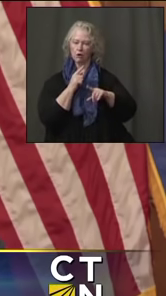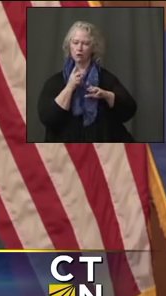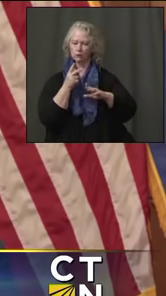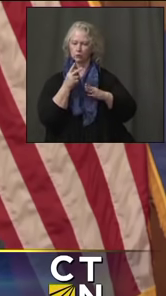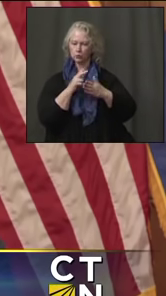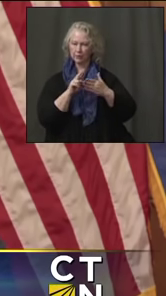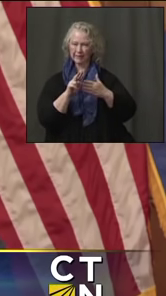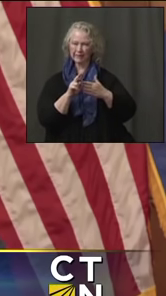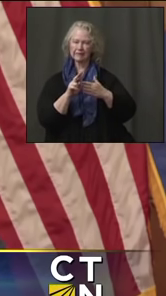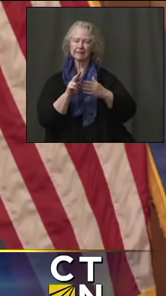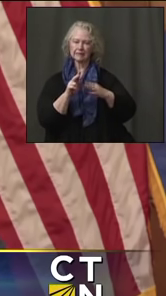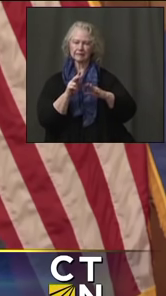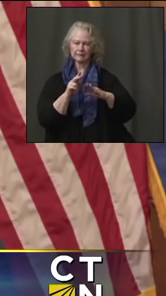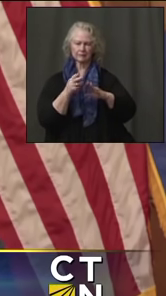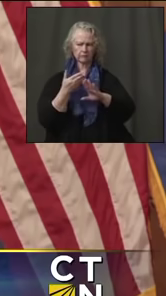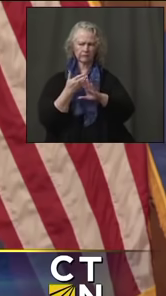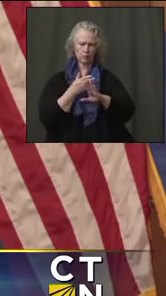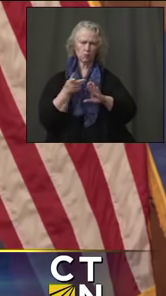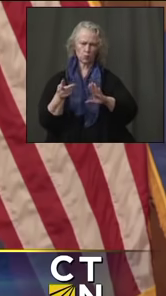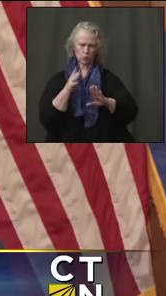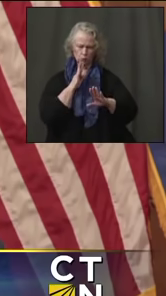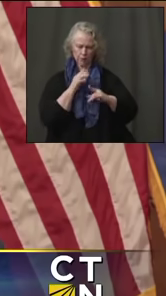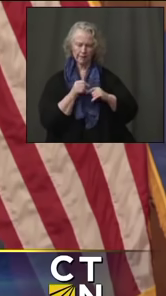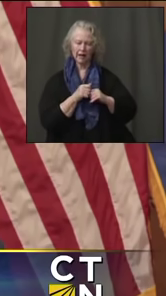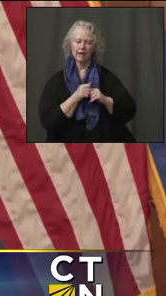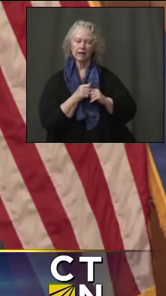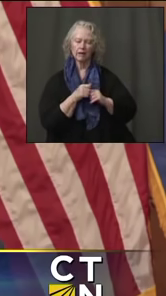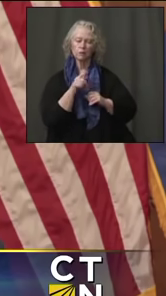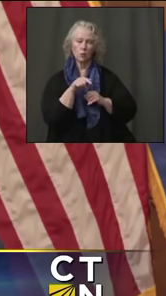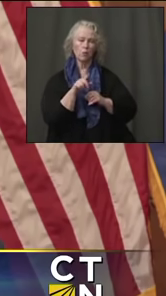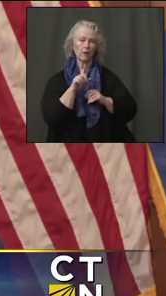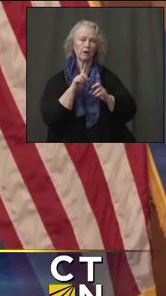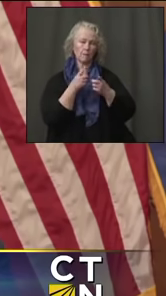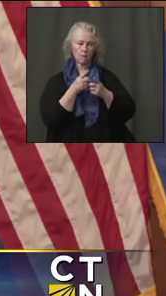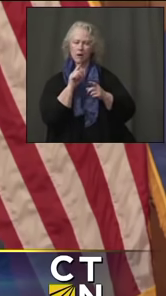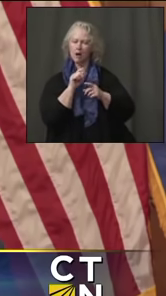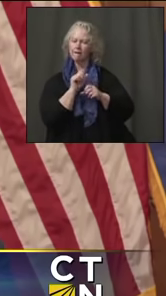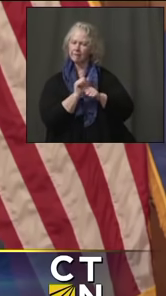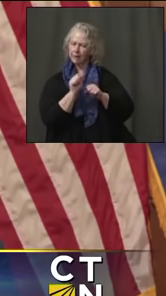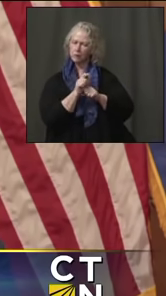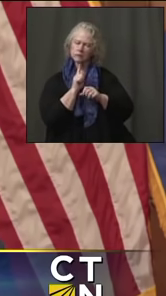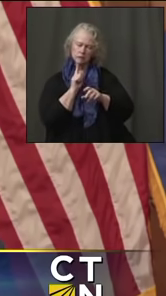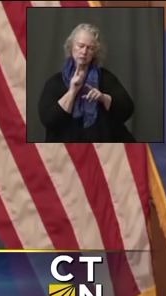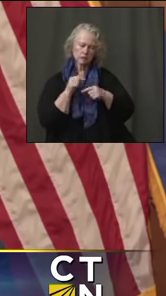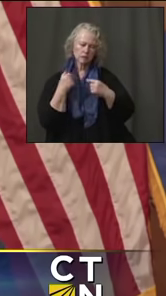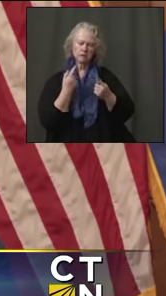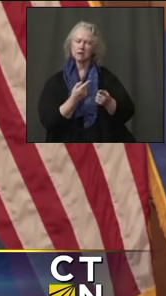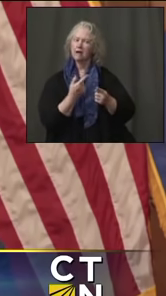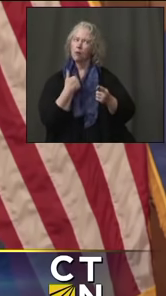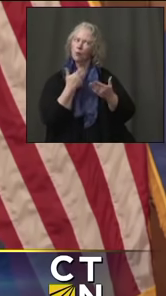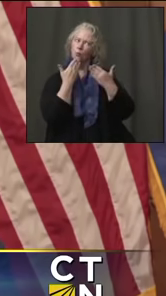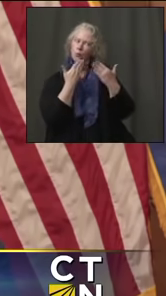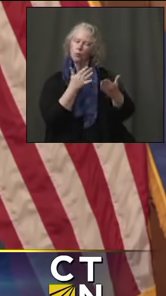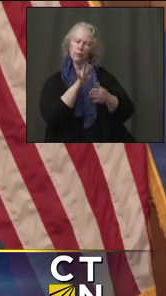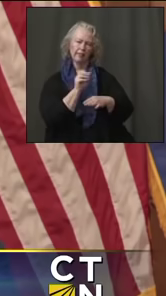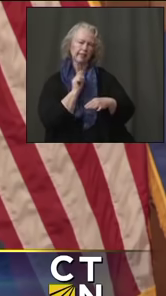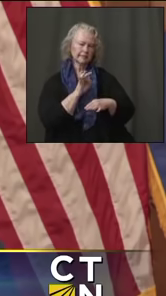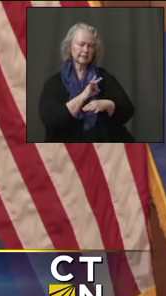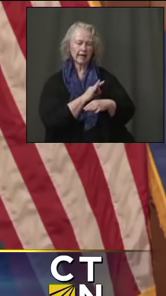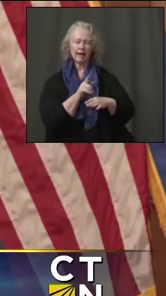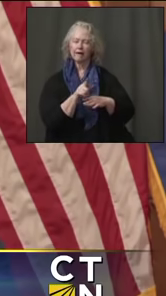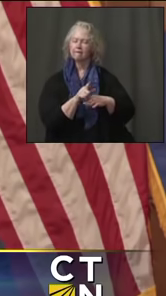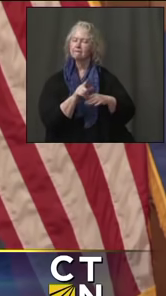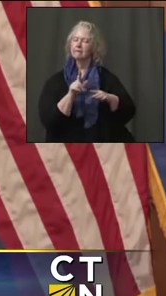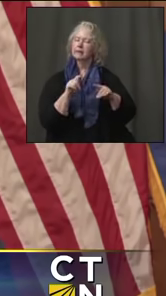than the time frame that you stated. So the DOL has been working vigorously. I thank the staff, the commissioner, and the whole team over